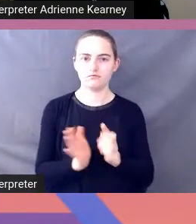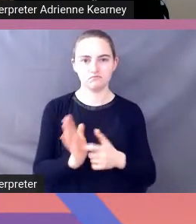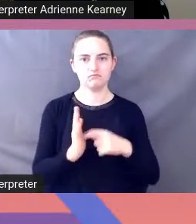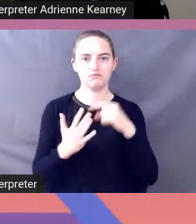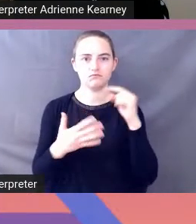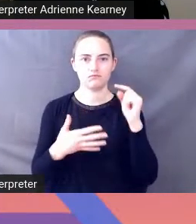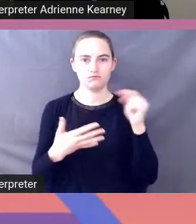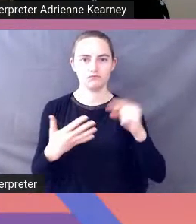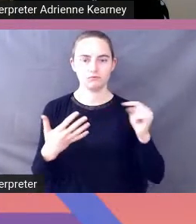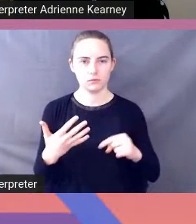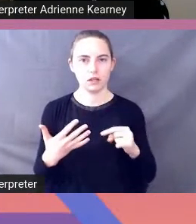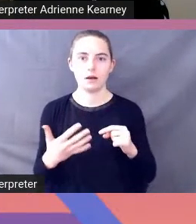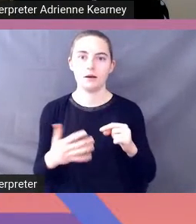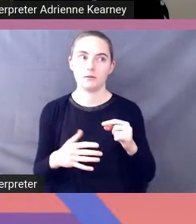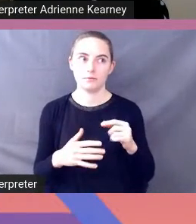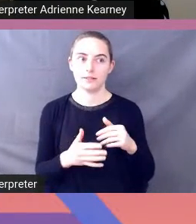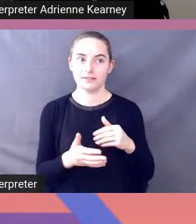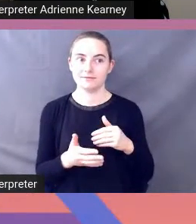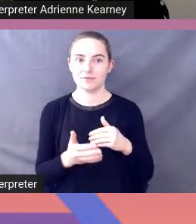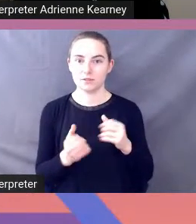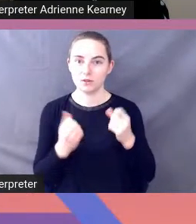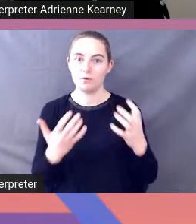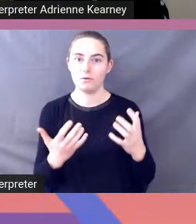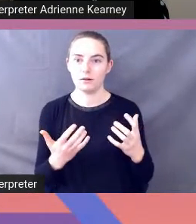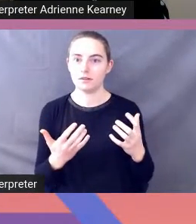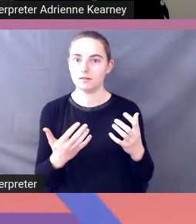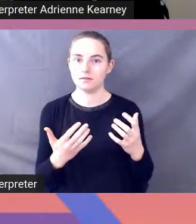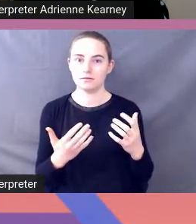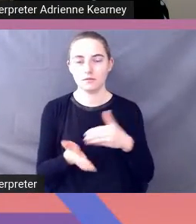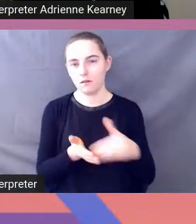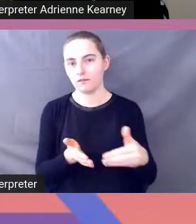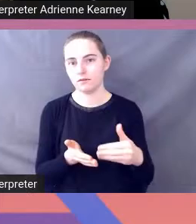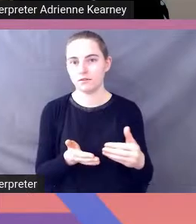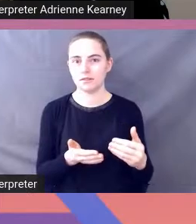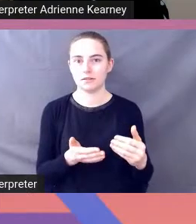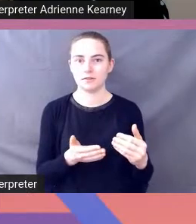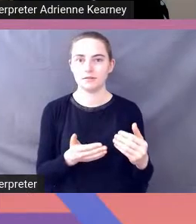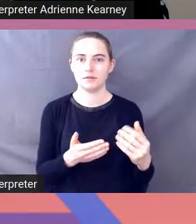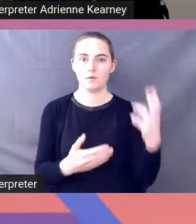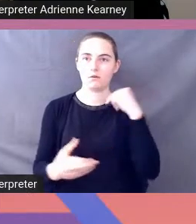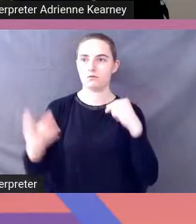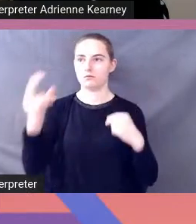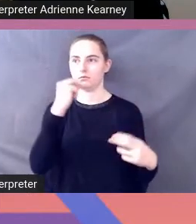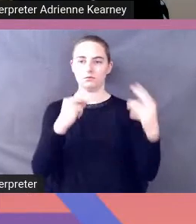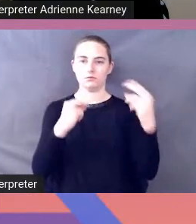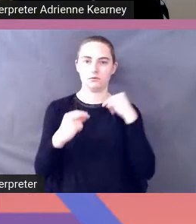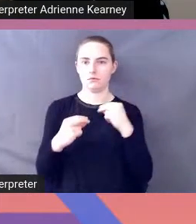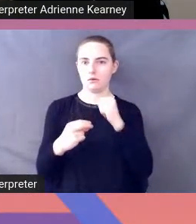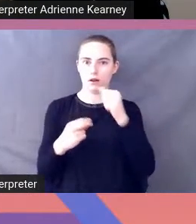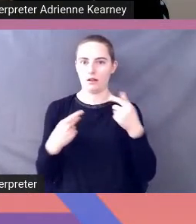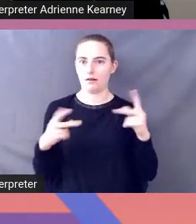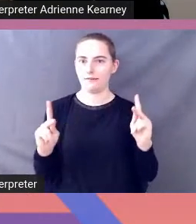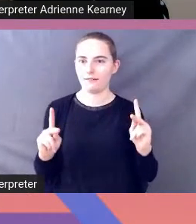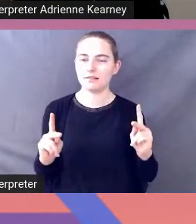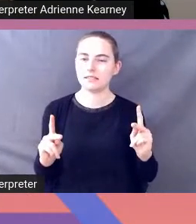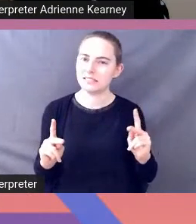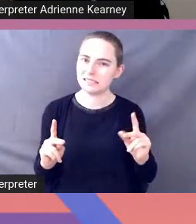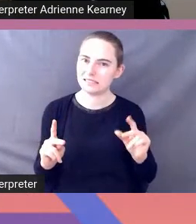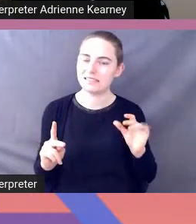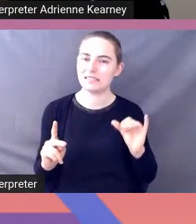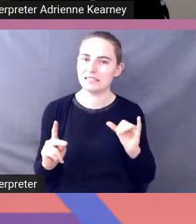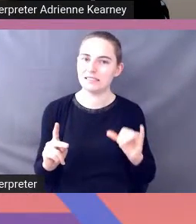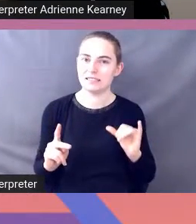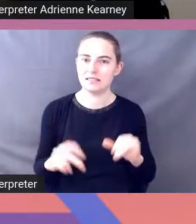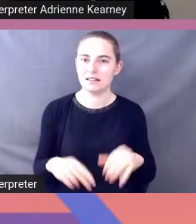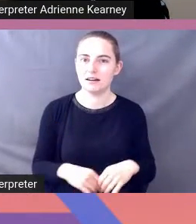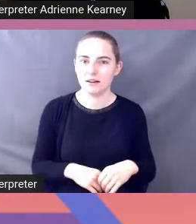constantly being told okay, that's too much, you can't have all that, is very discouraging. So it's better for me personally to just work with other people who are like